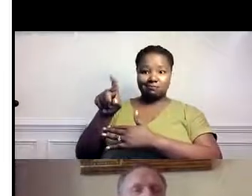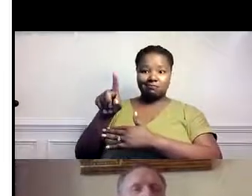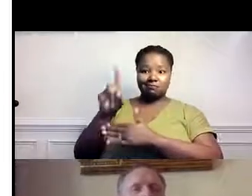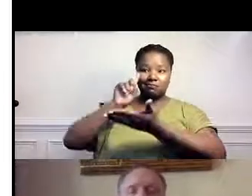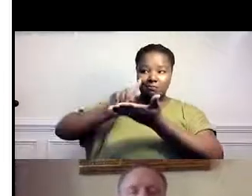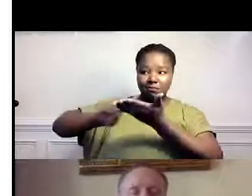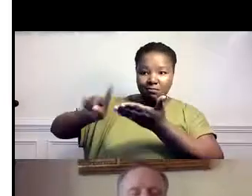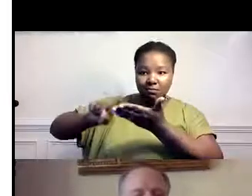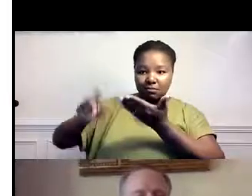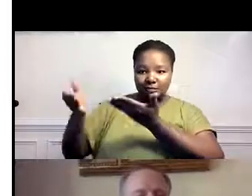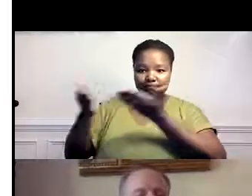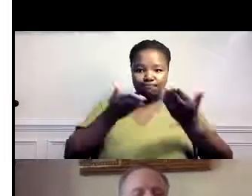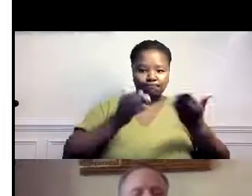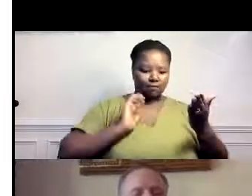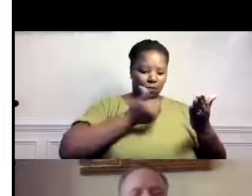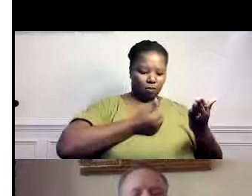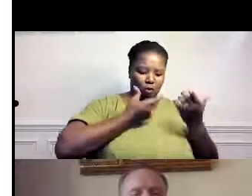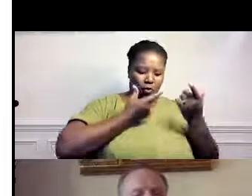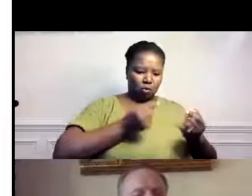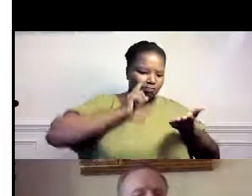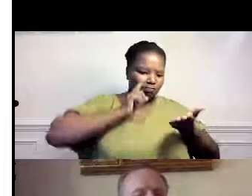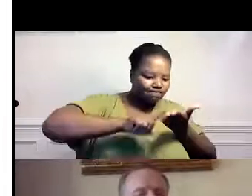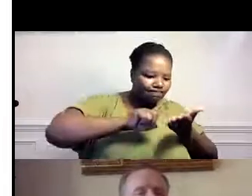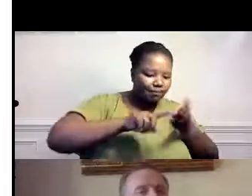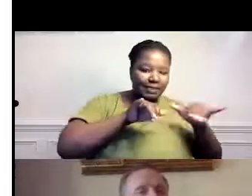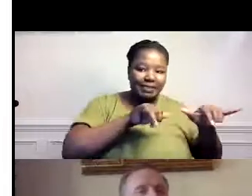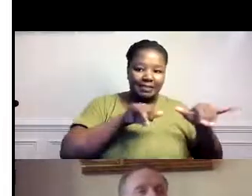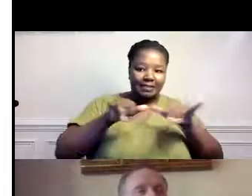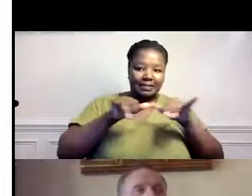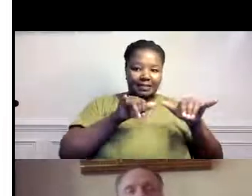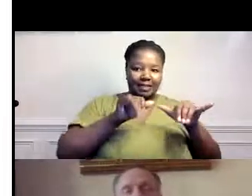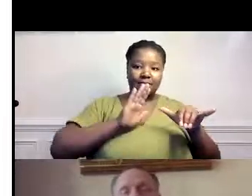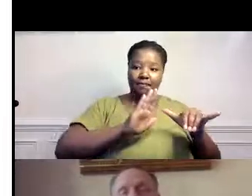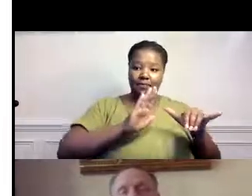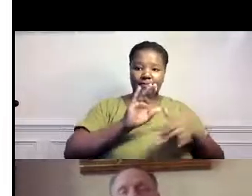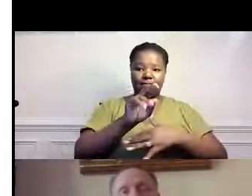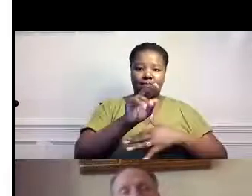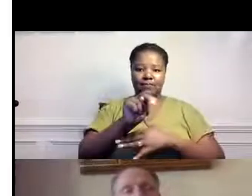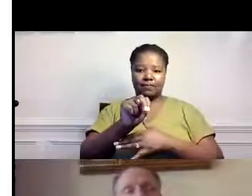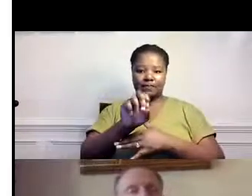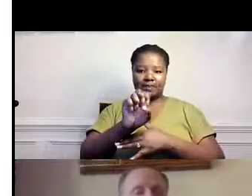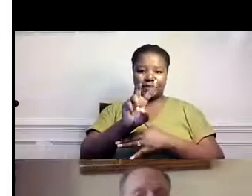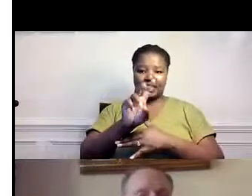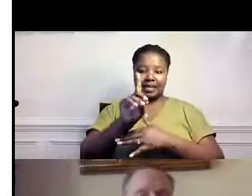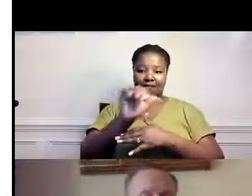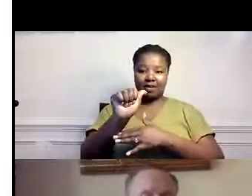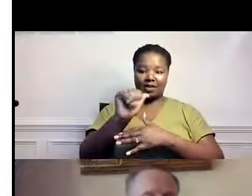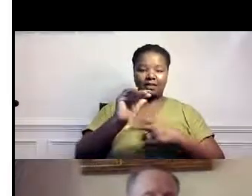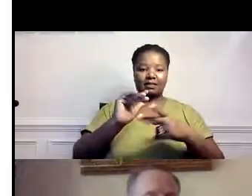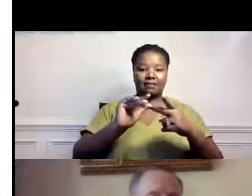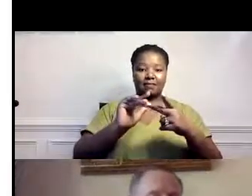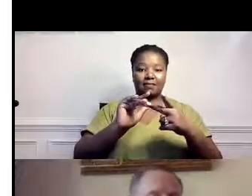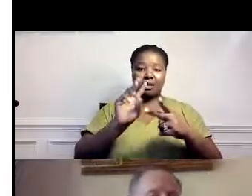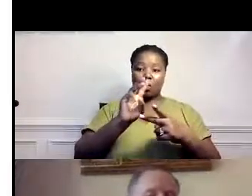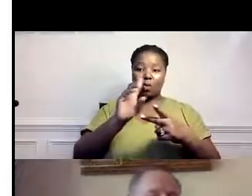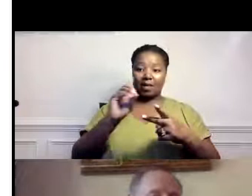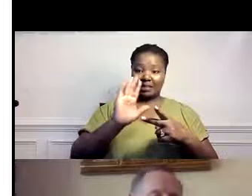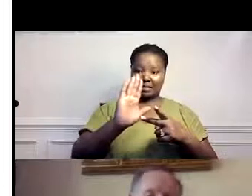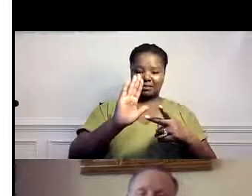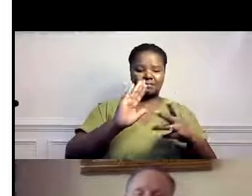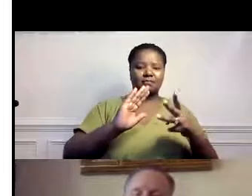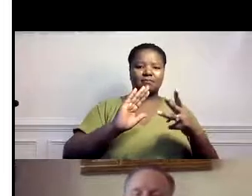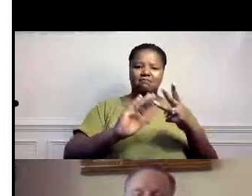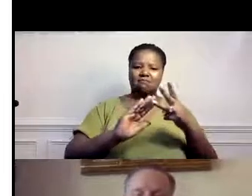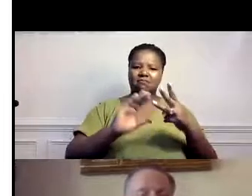And in setting up that work group, Nevada, Oregon, Washington were so interested, they asked to join us. So we now, and